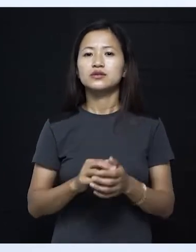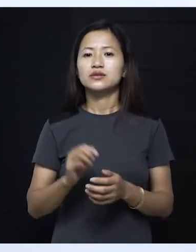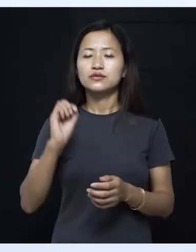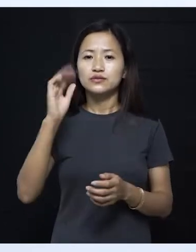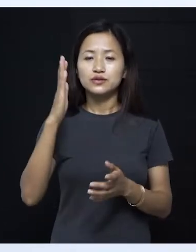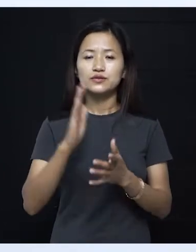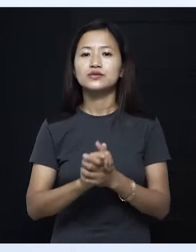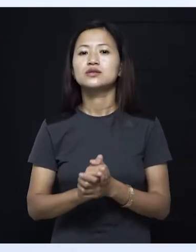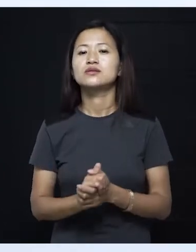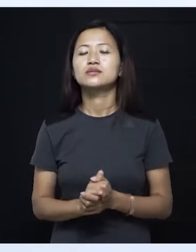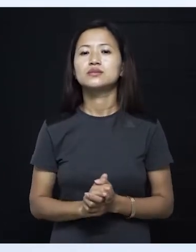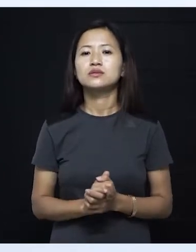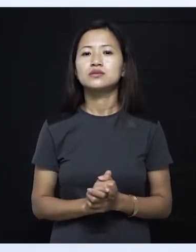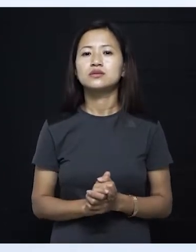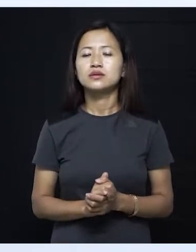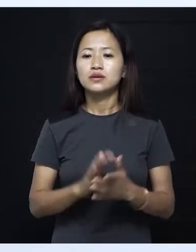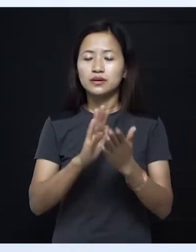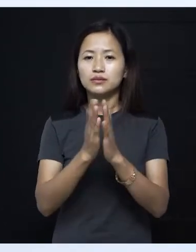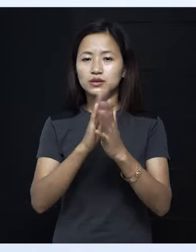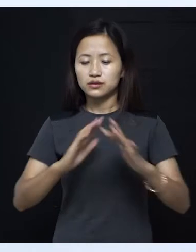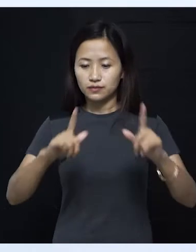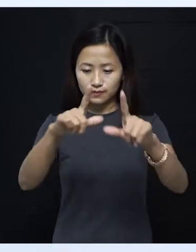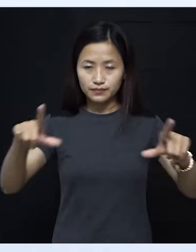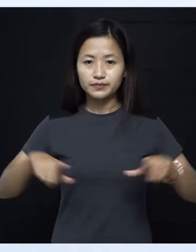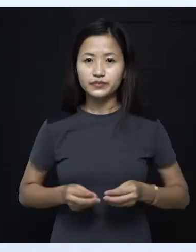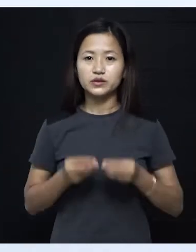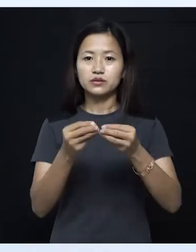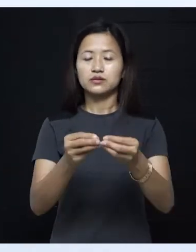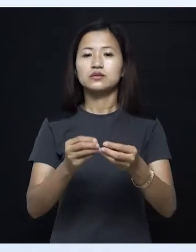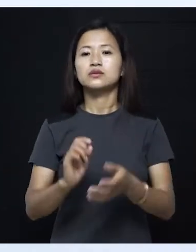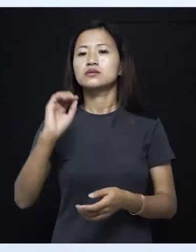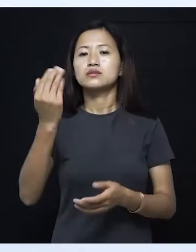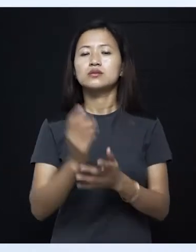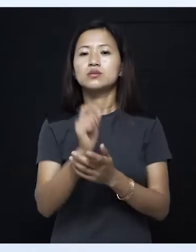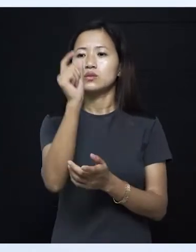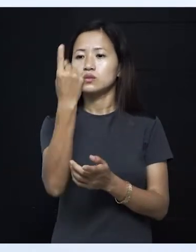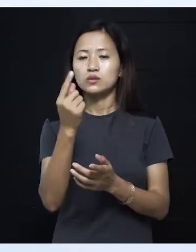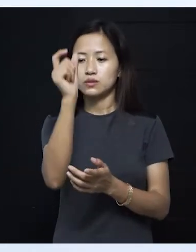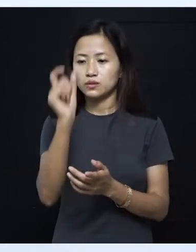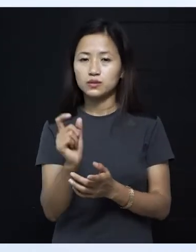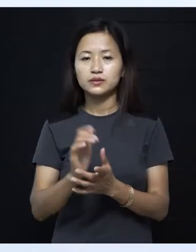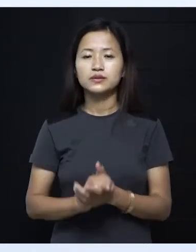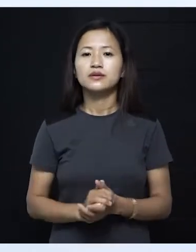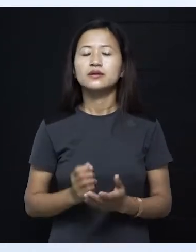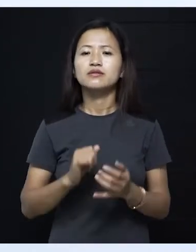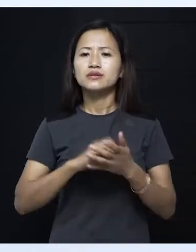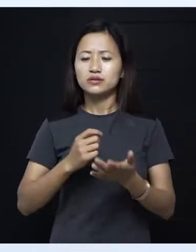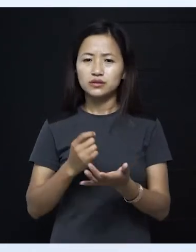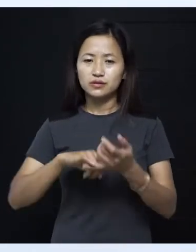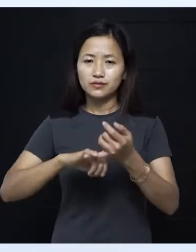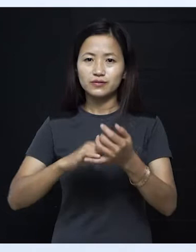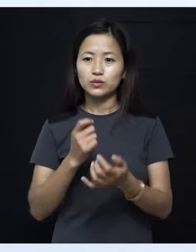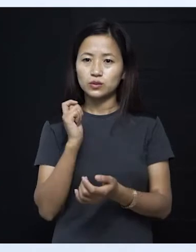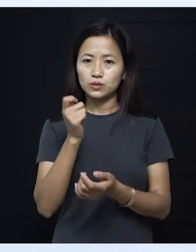fief, Fief means a piece of land given to someone on condition of service. So that